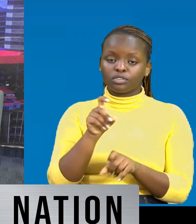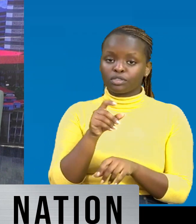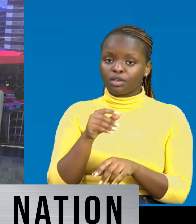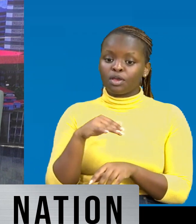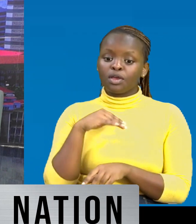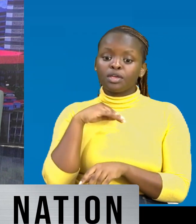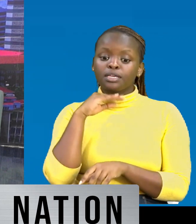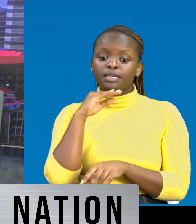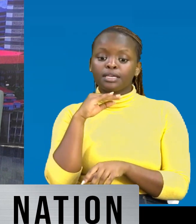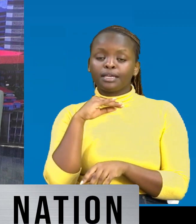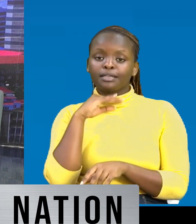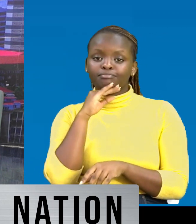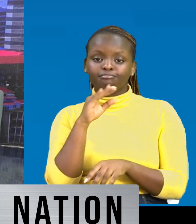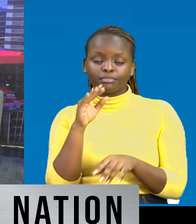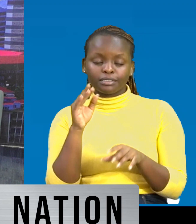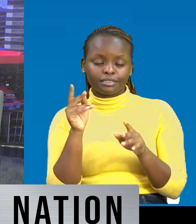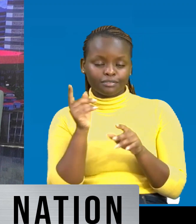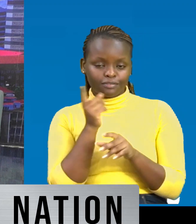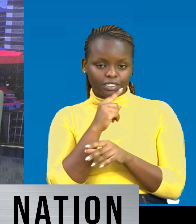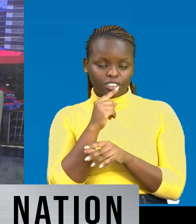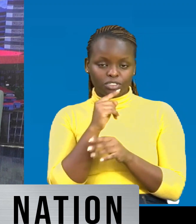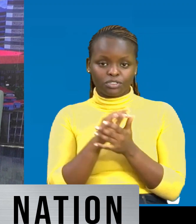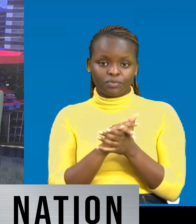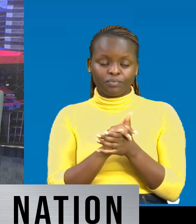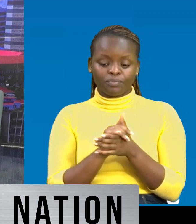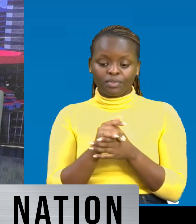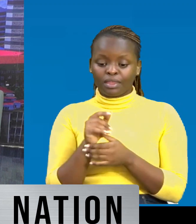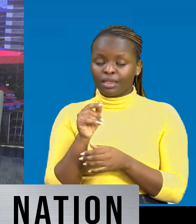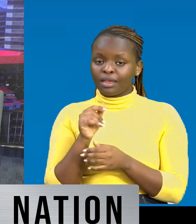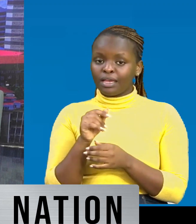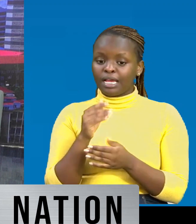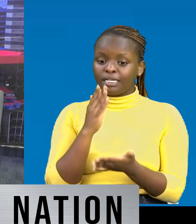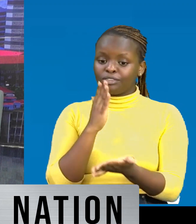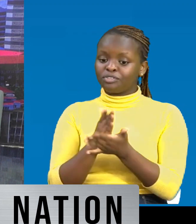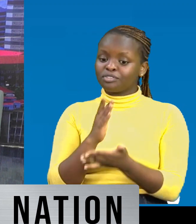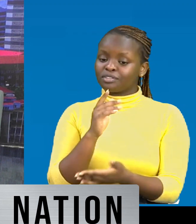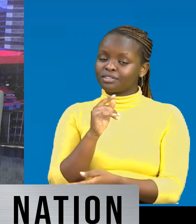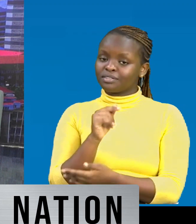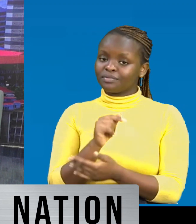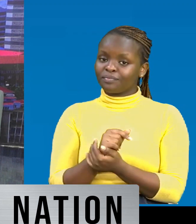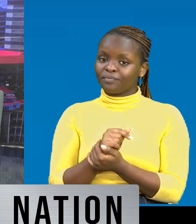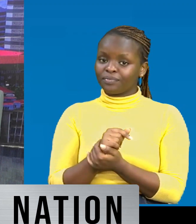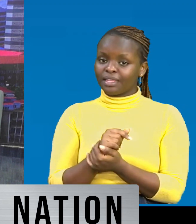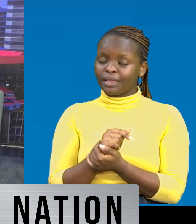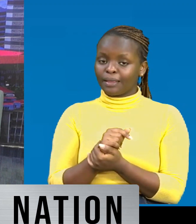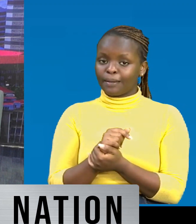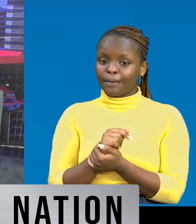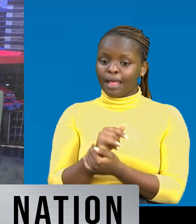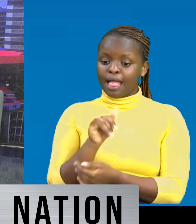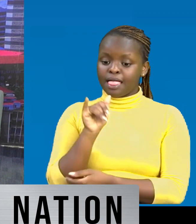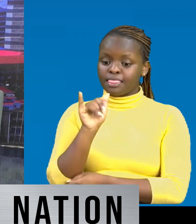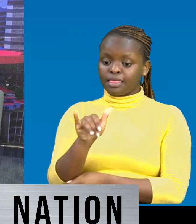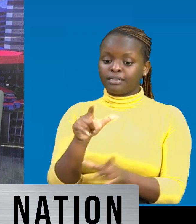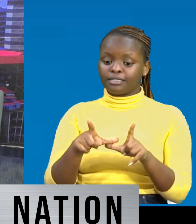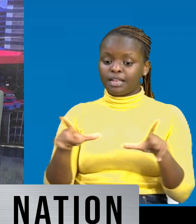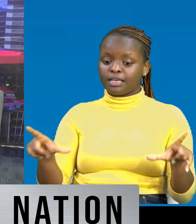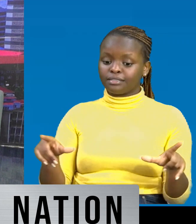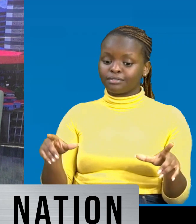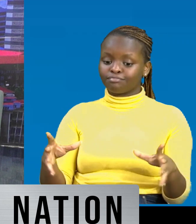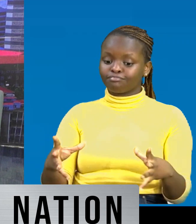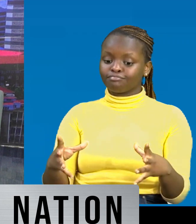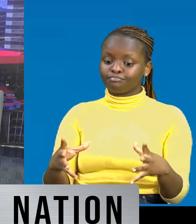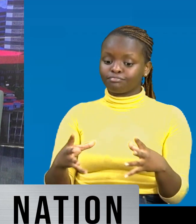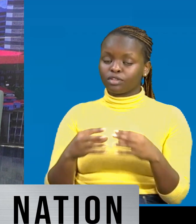What were the circumstances? You get the point? Right. So the reality of the fact is this: even when that particular land belongs to